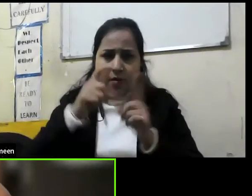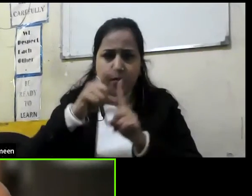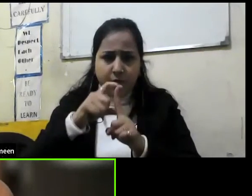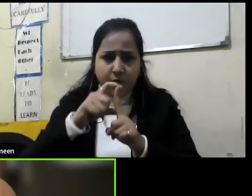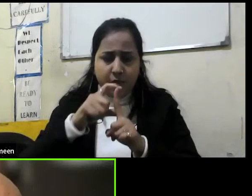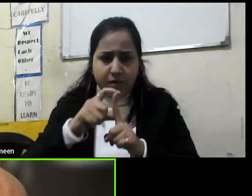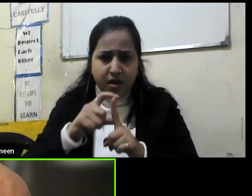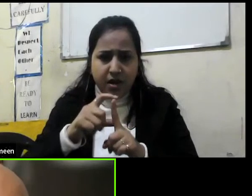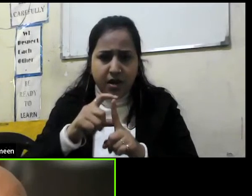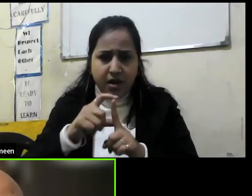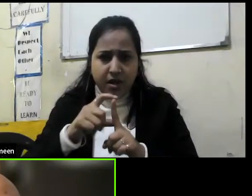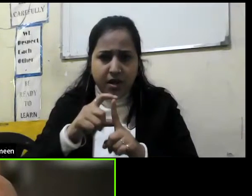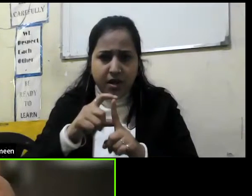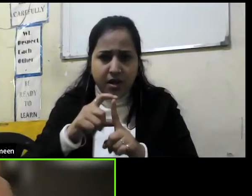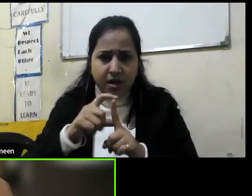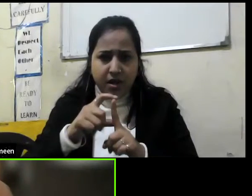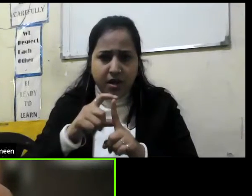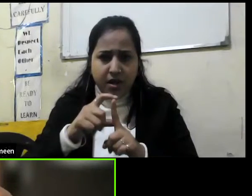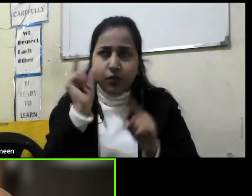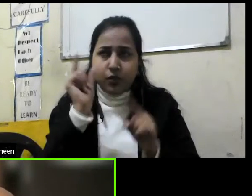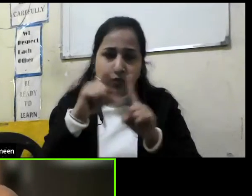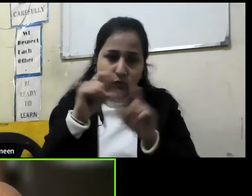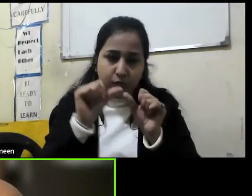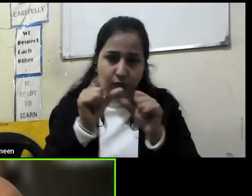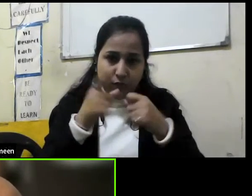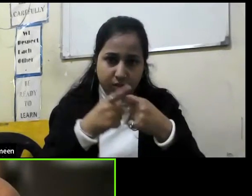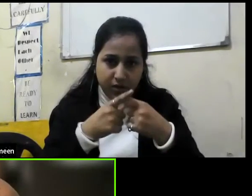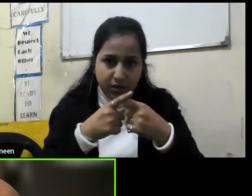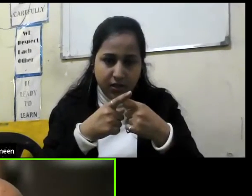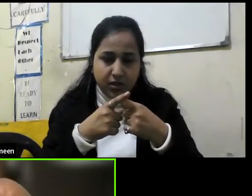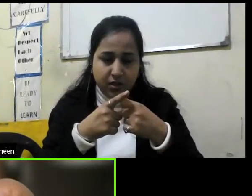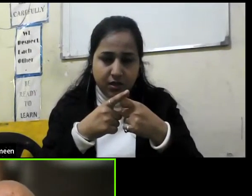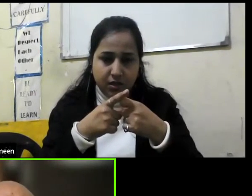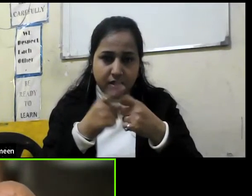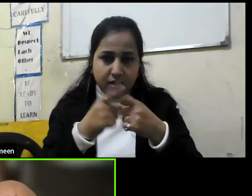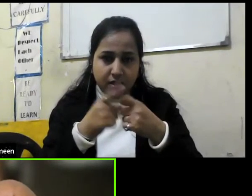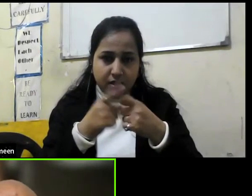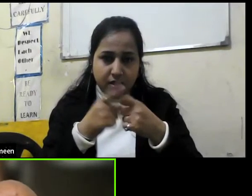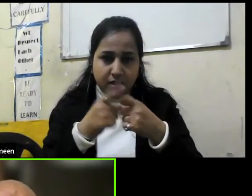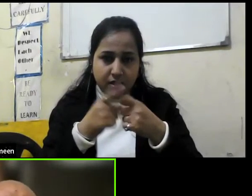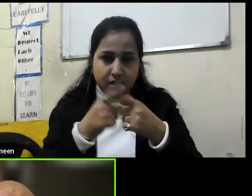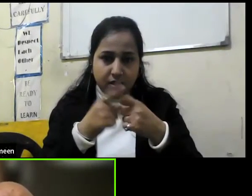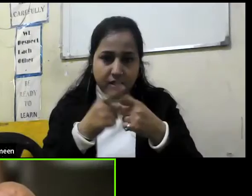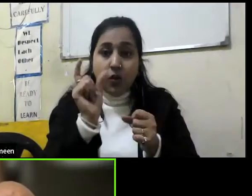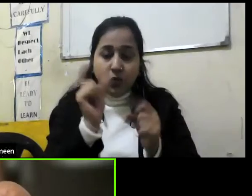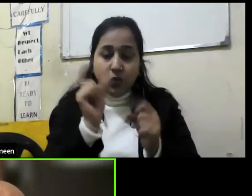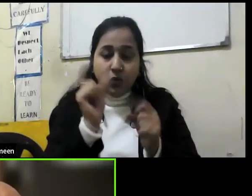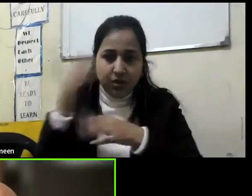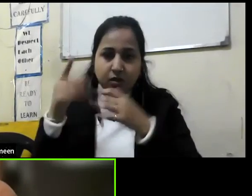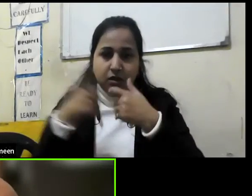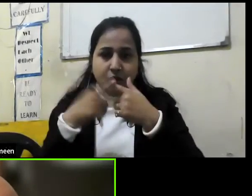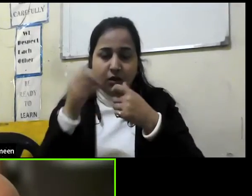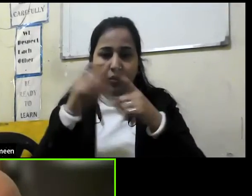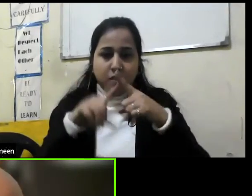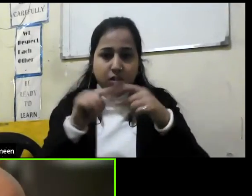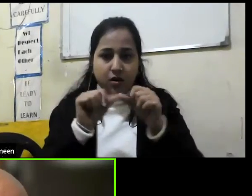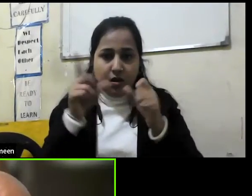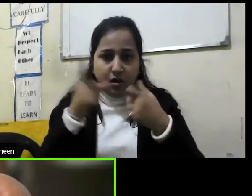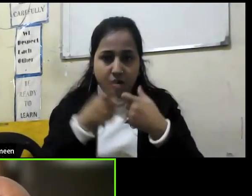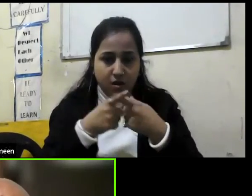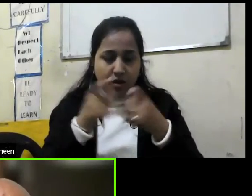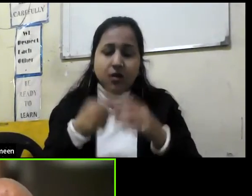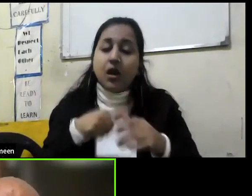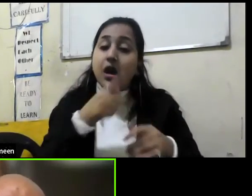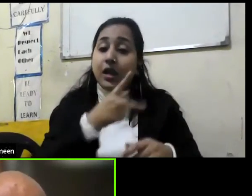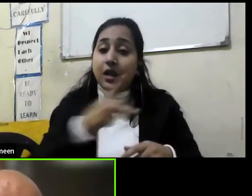sometime in 2006-7 with Kotak Education Foundation. Now we have extended this to many sector, healthcare